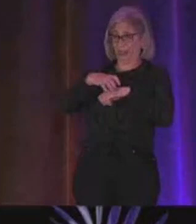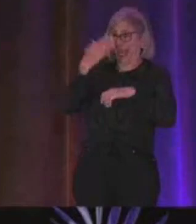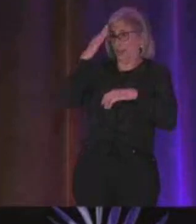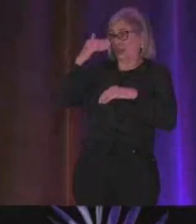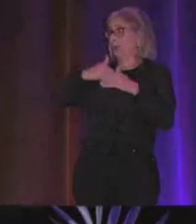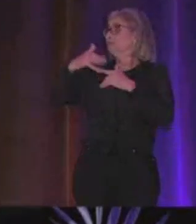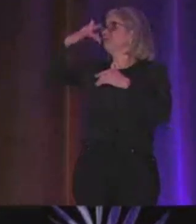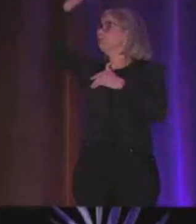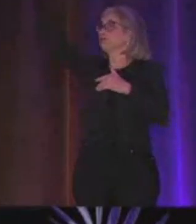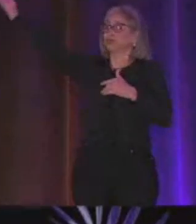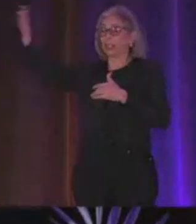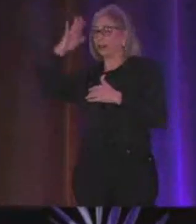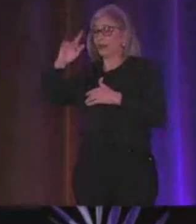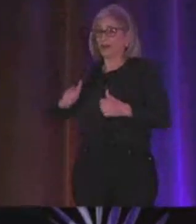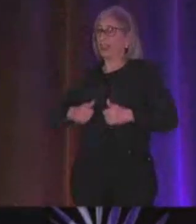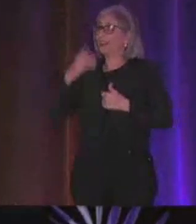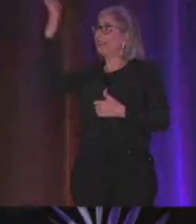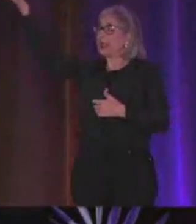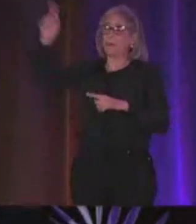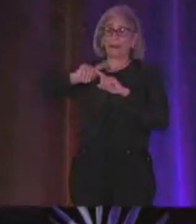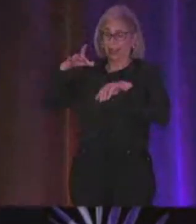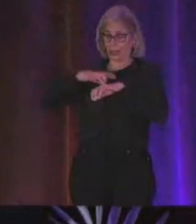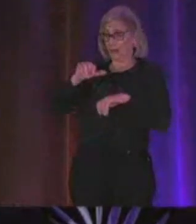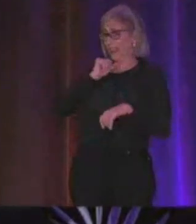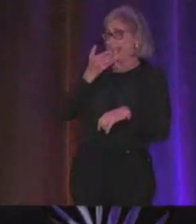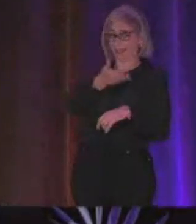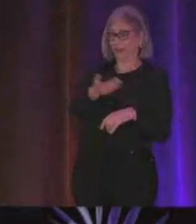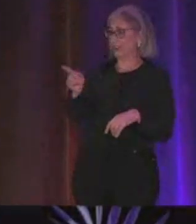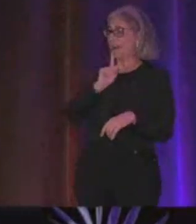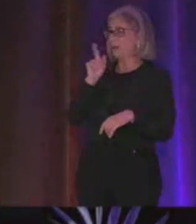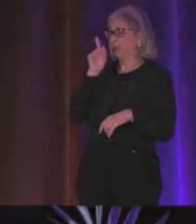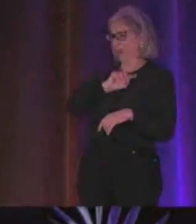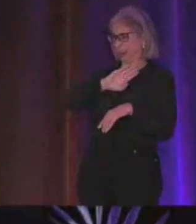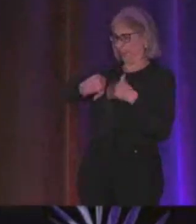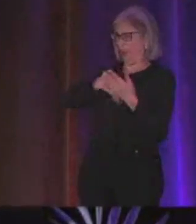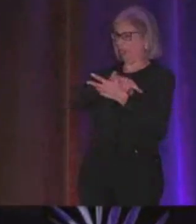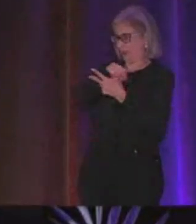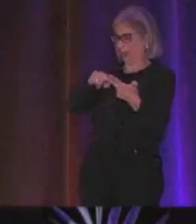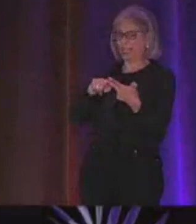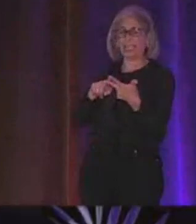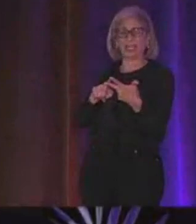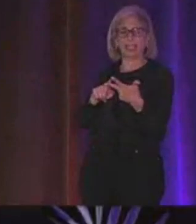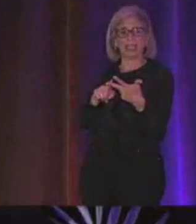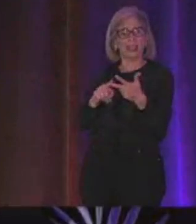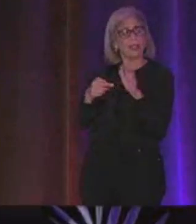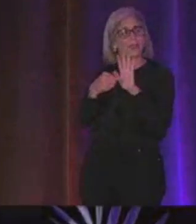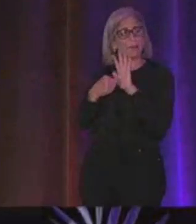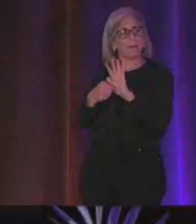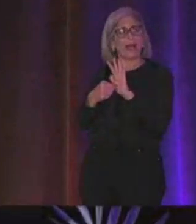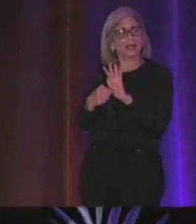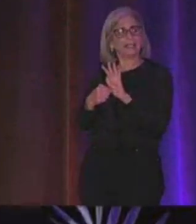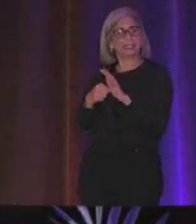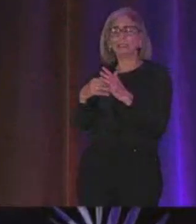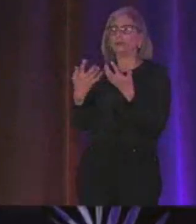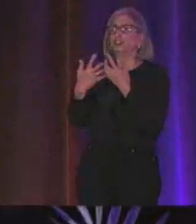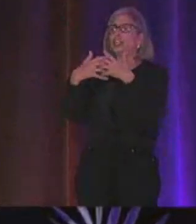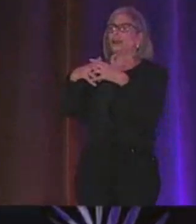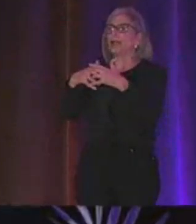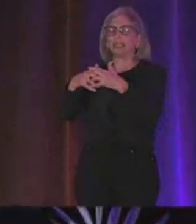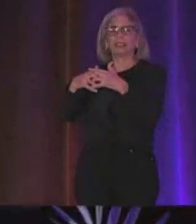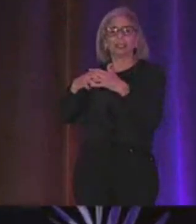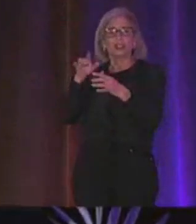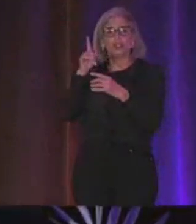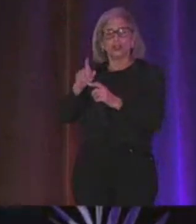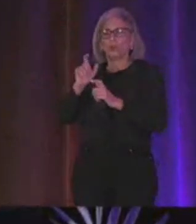the extraterrestrial planets, but of course. So the generative modeling, what happens in the generative modeling is you